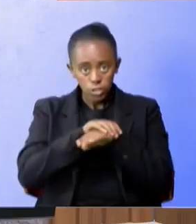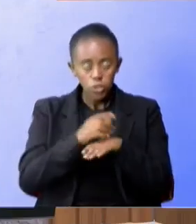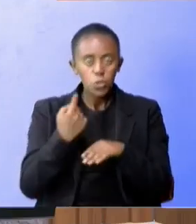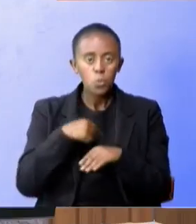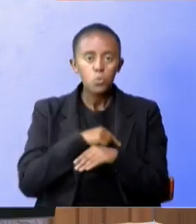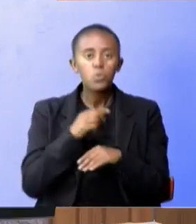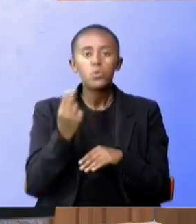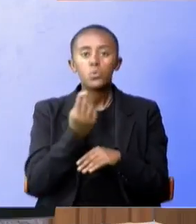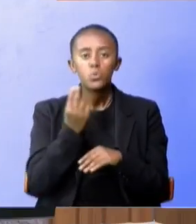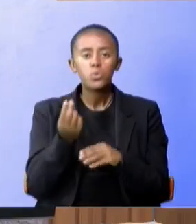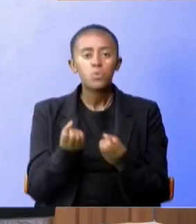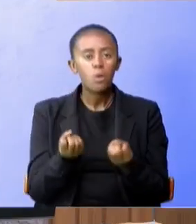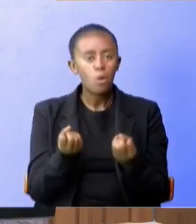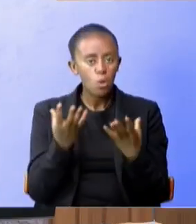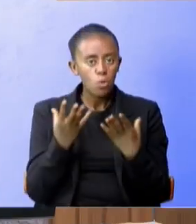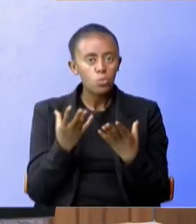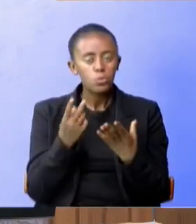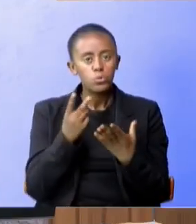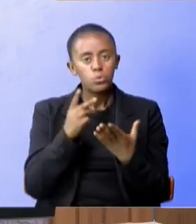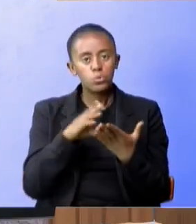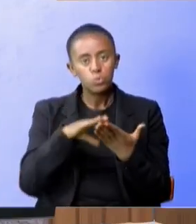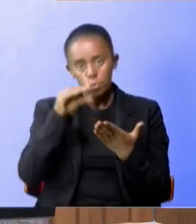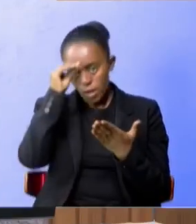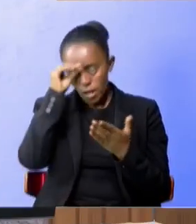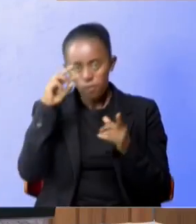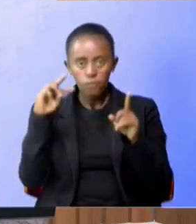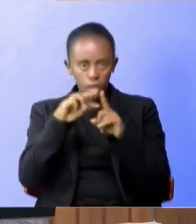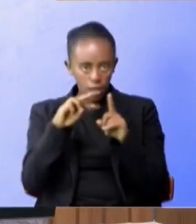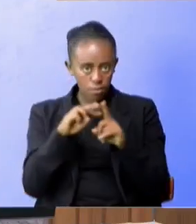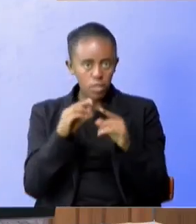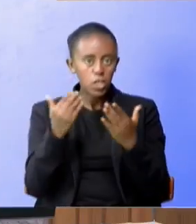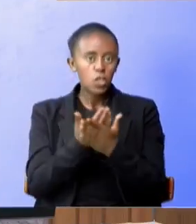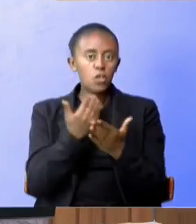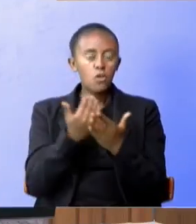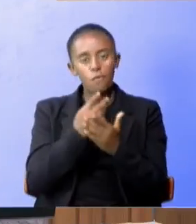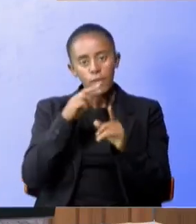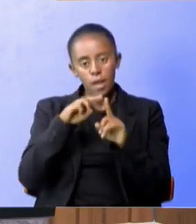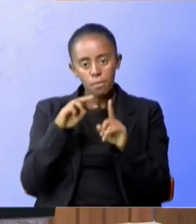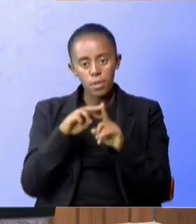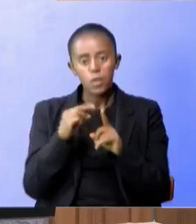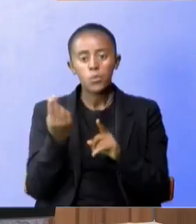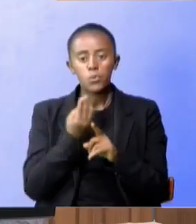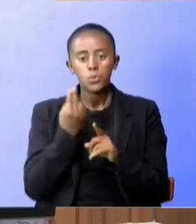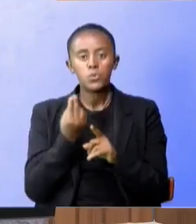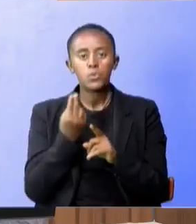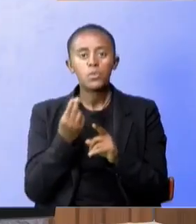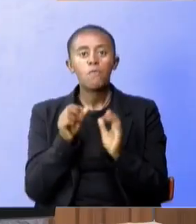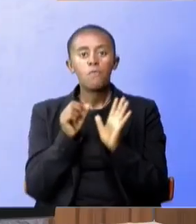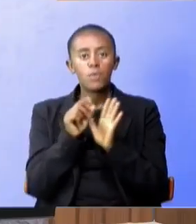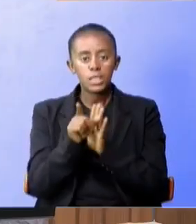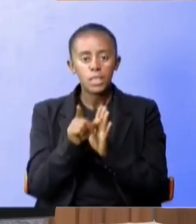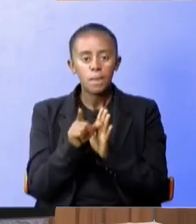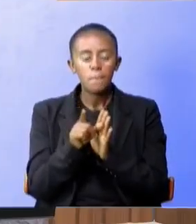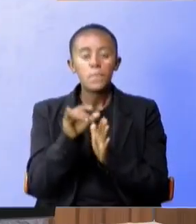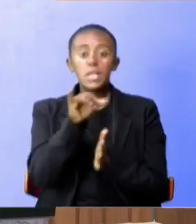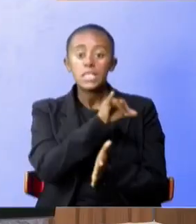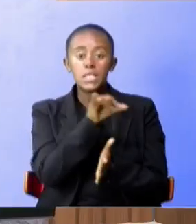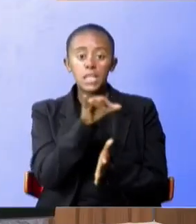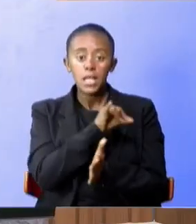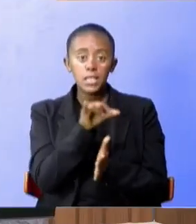it a lot to learn vocabularies, new vocabularies. We use them. For example,